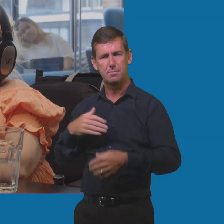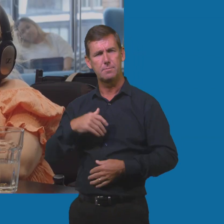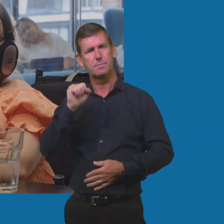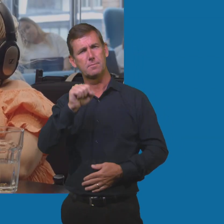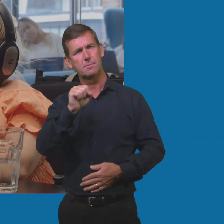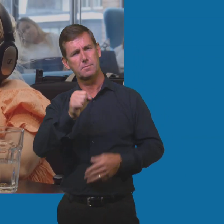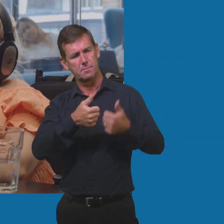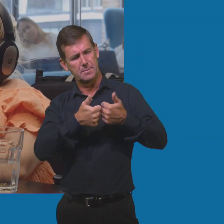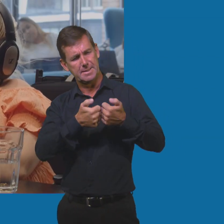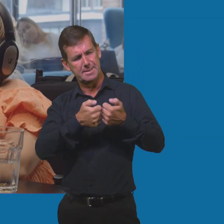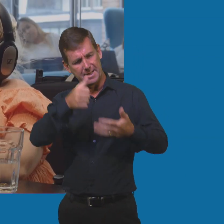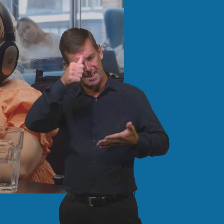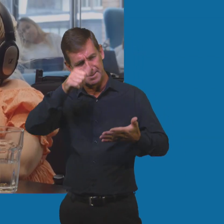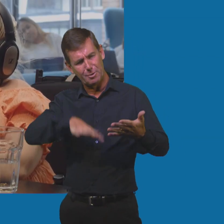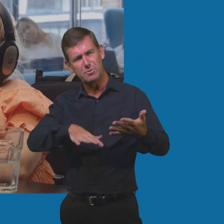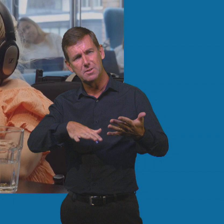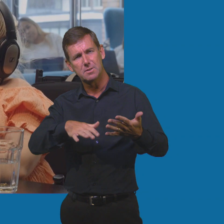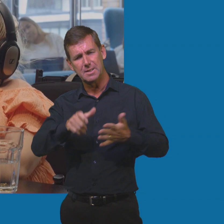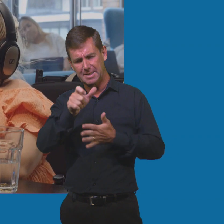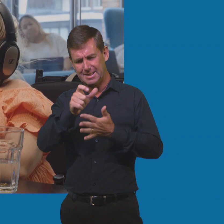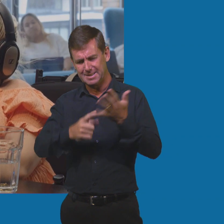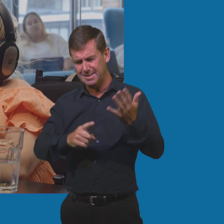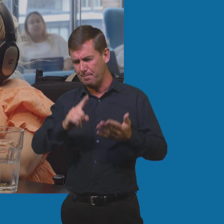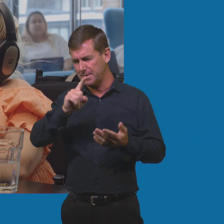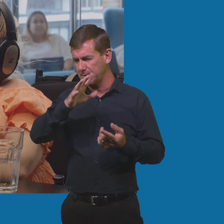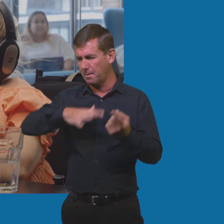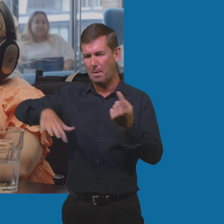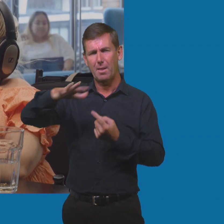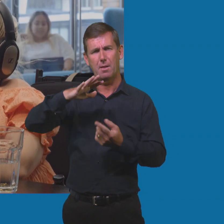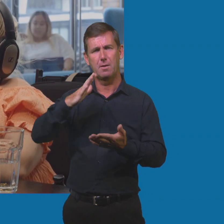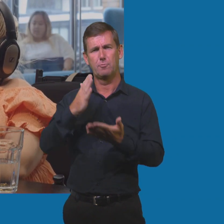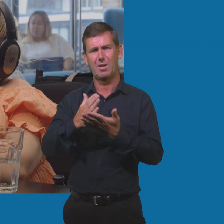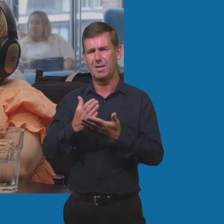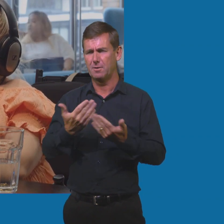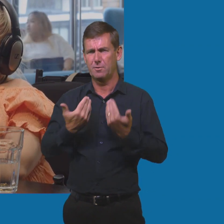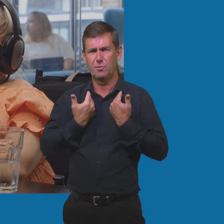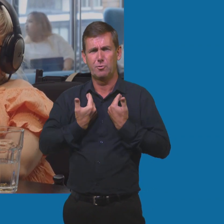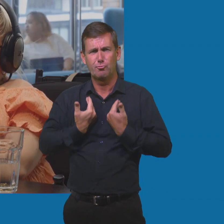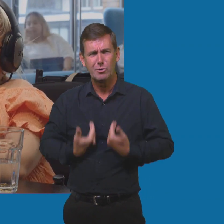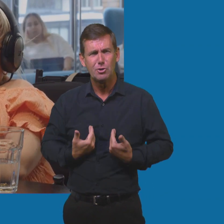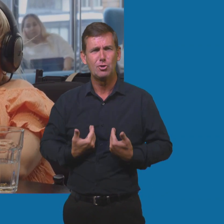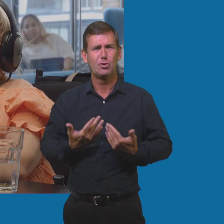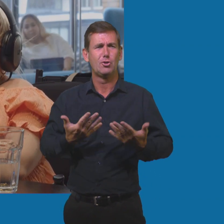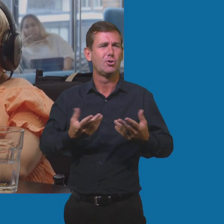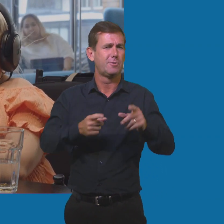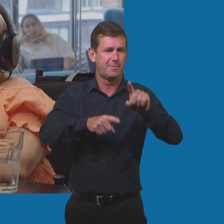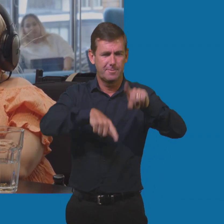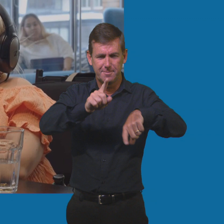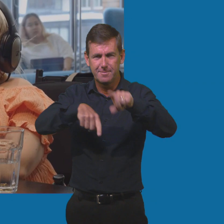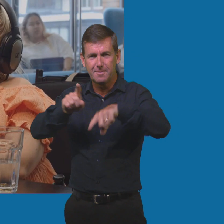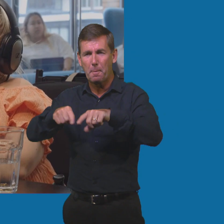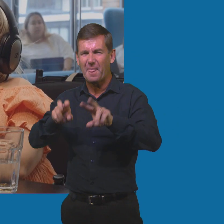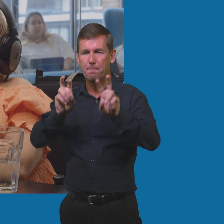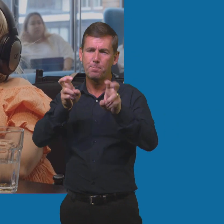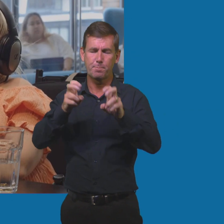experience? Because, disabled people have such a rich plethora, shall we say, of